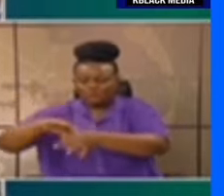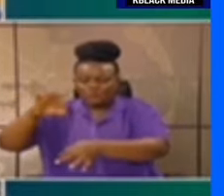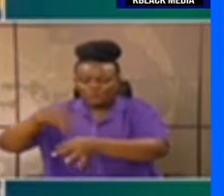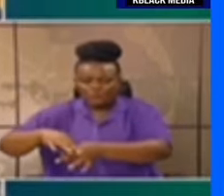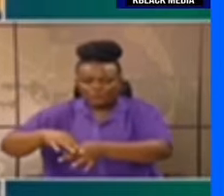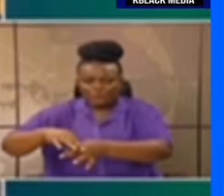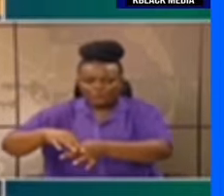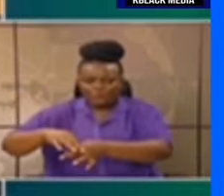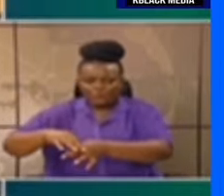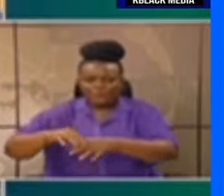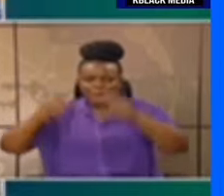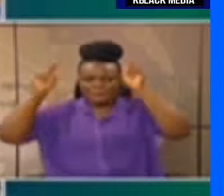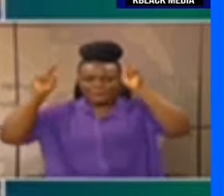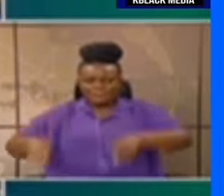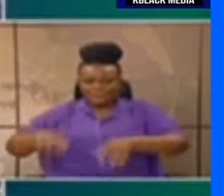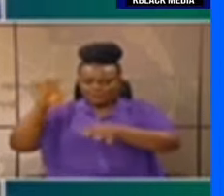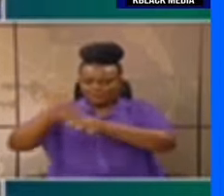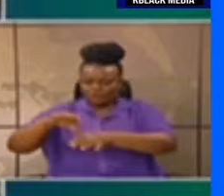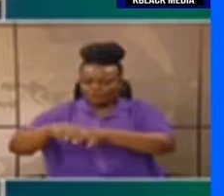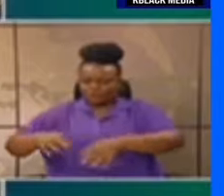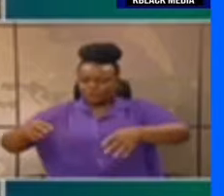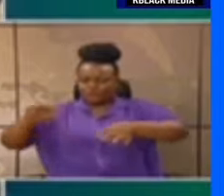Obid Kwabrandin to me, Kwatam ballot box.